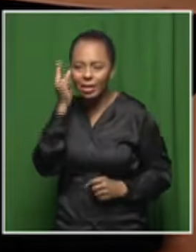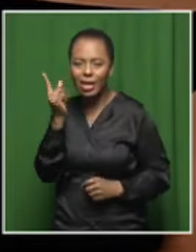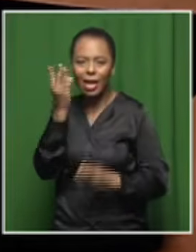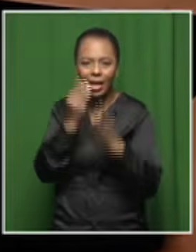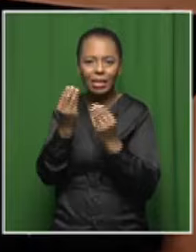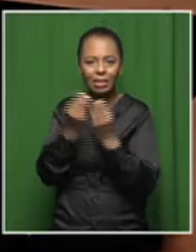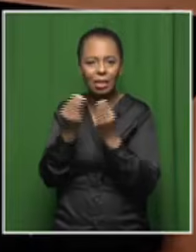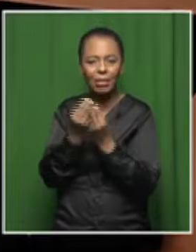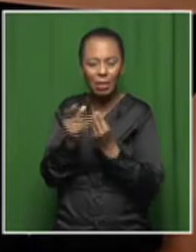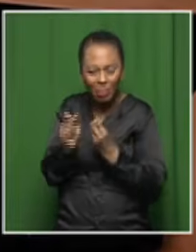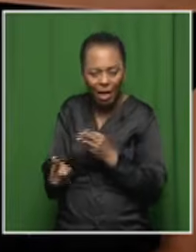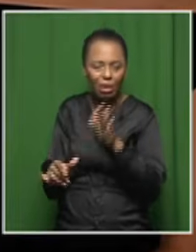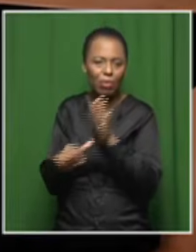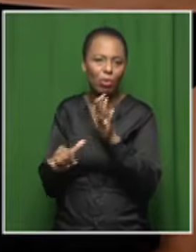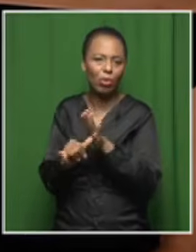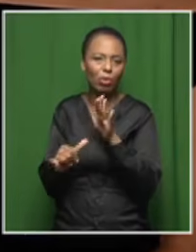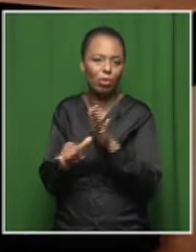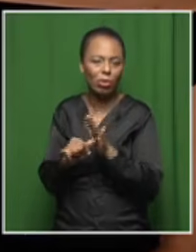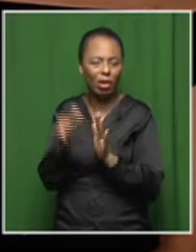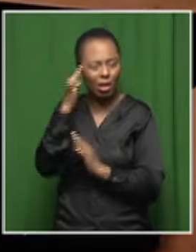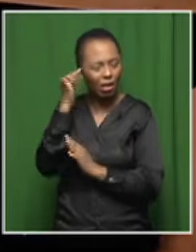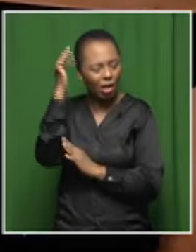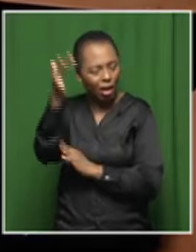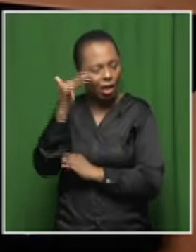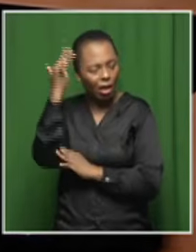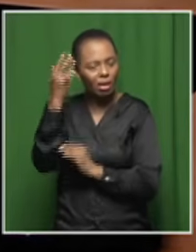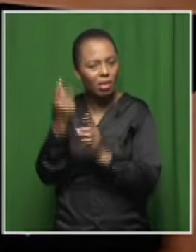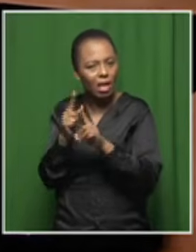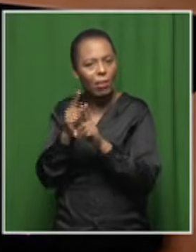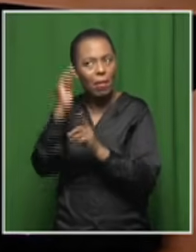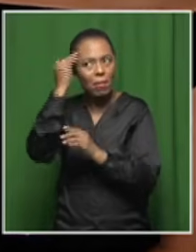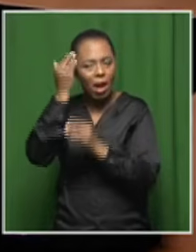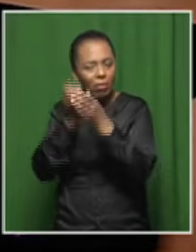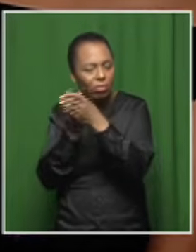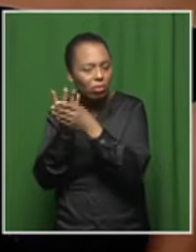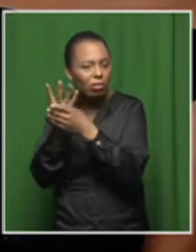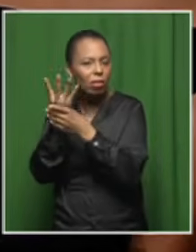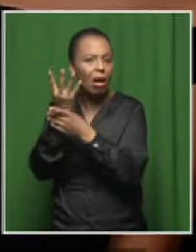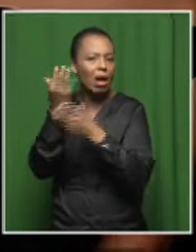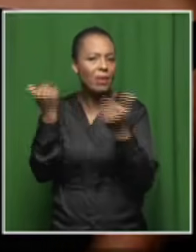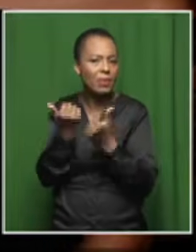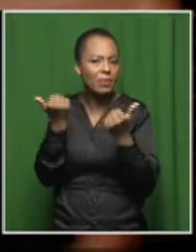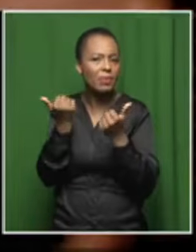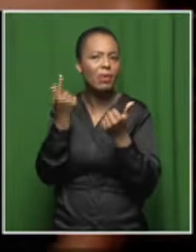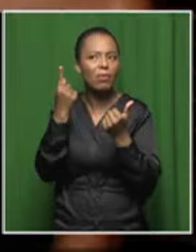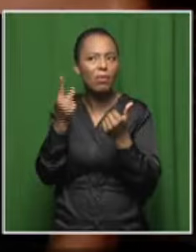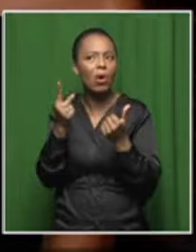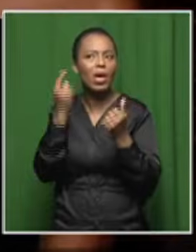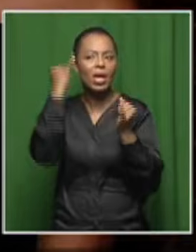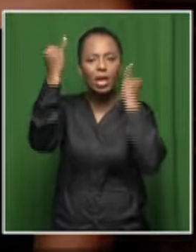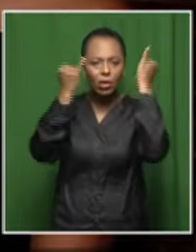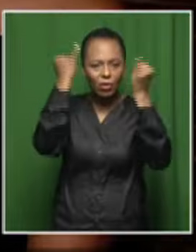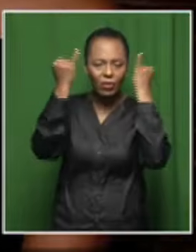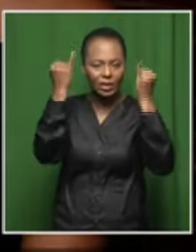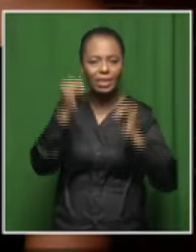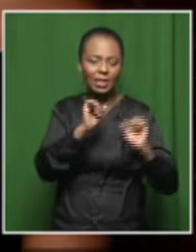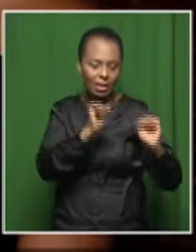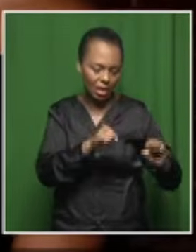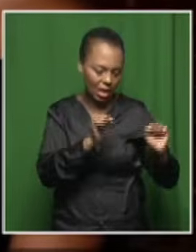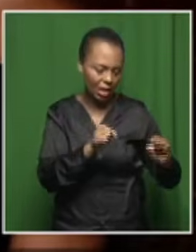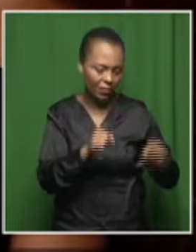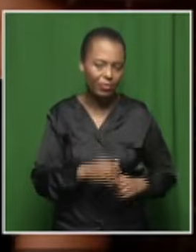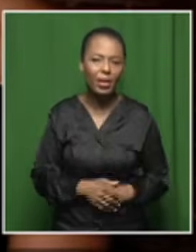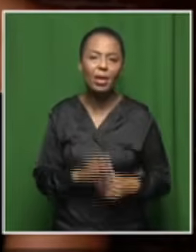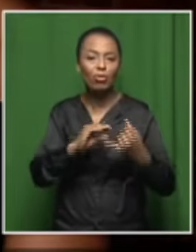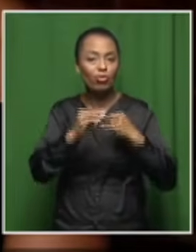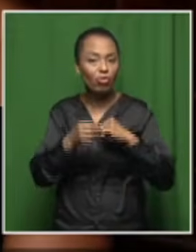so important for imagination and for growth and innovation, right? Yes. So a lot of what we're trying to do is